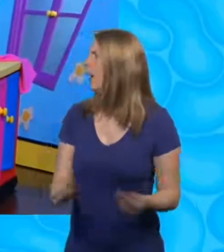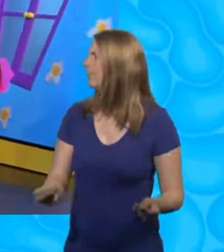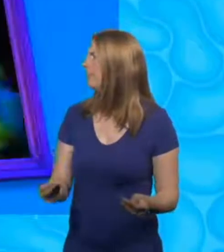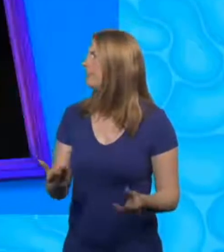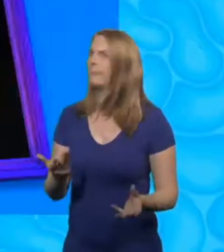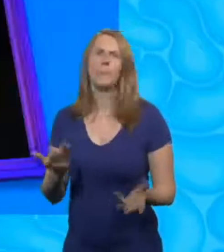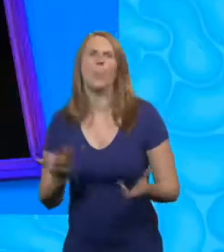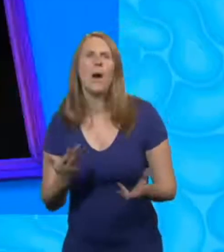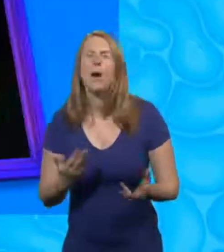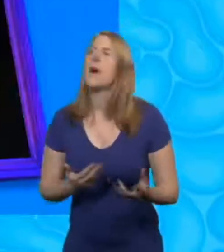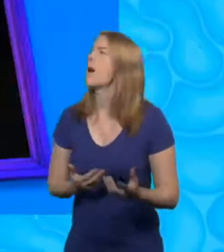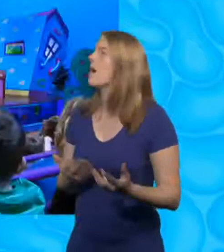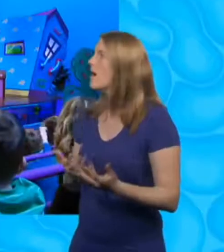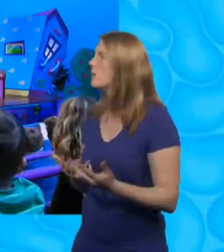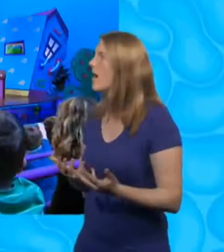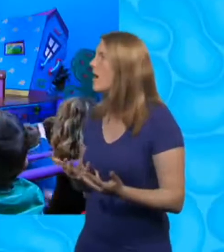she? Has anyone seen her?